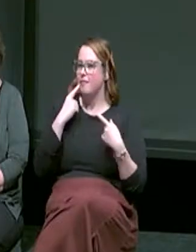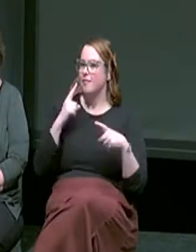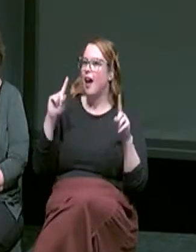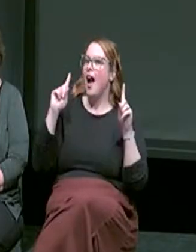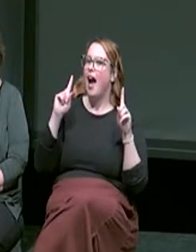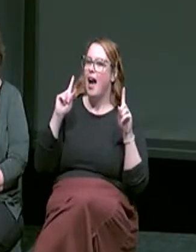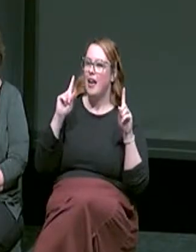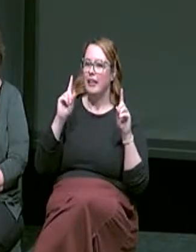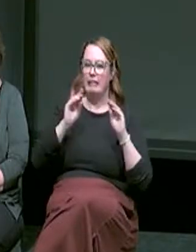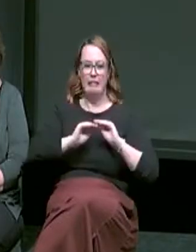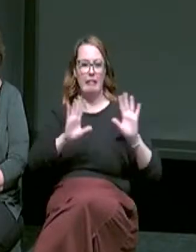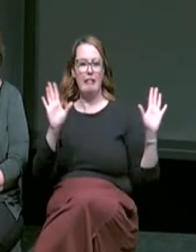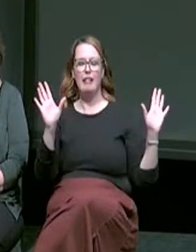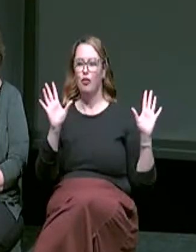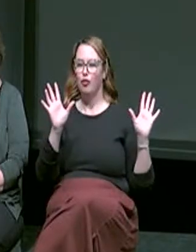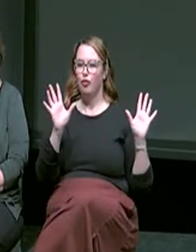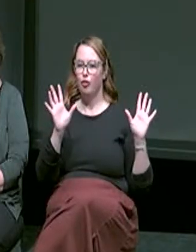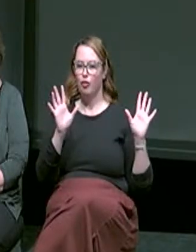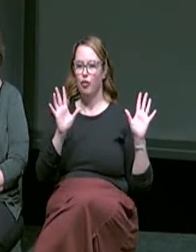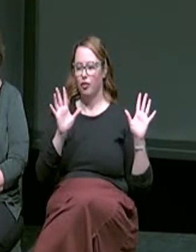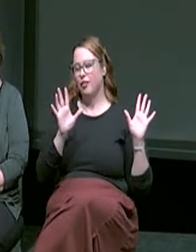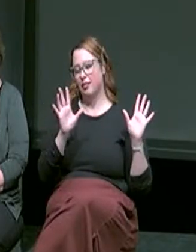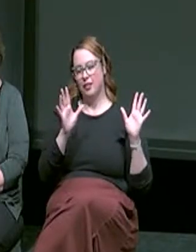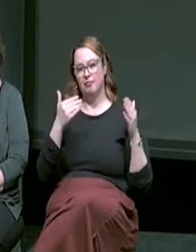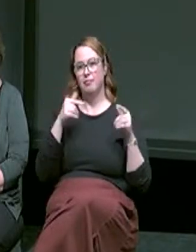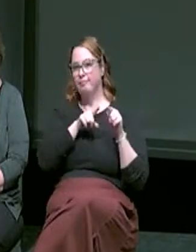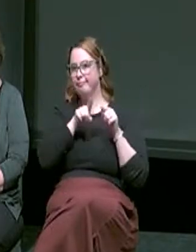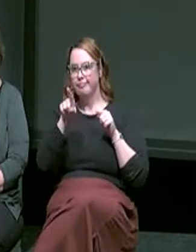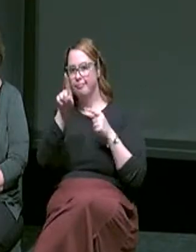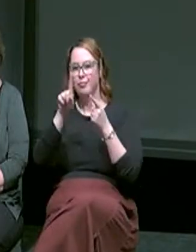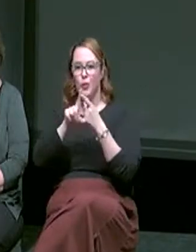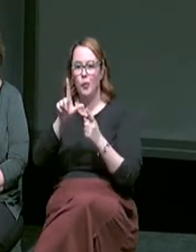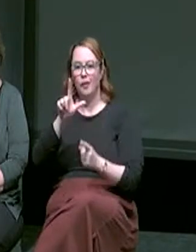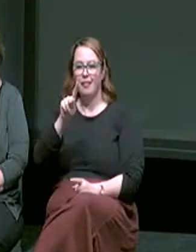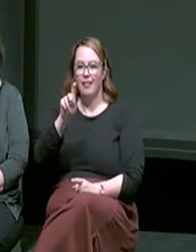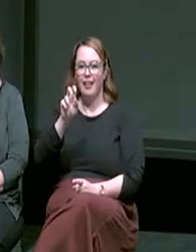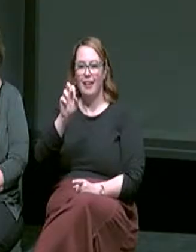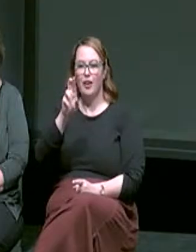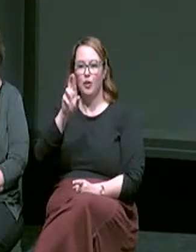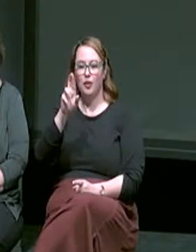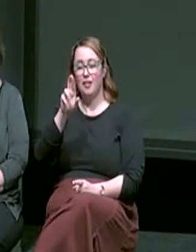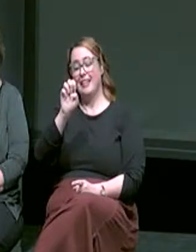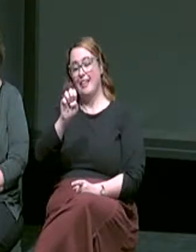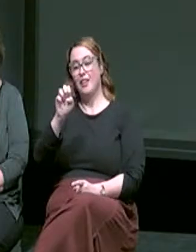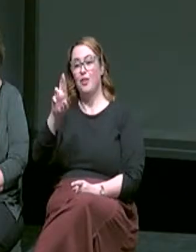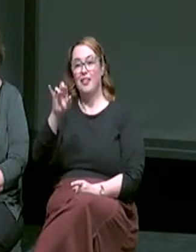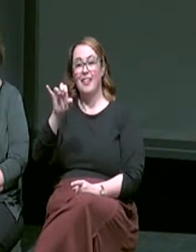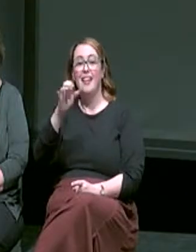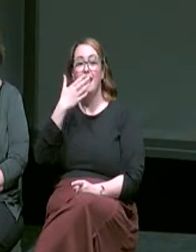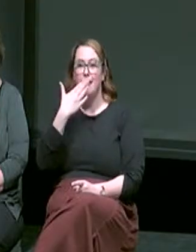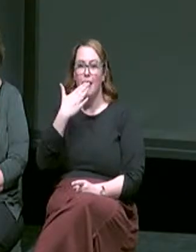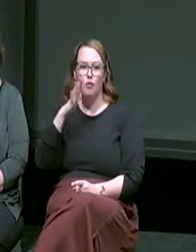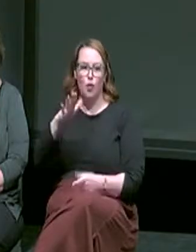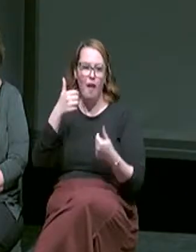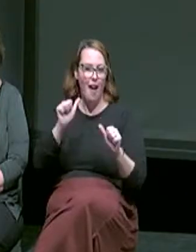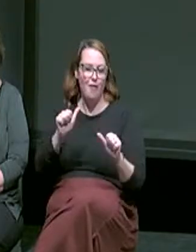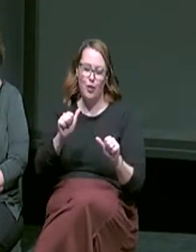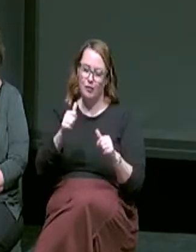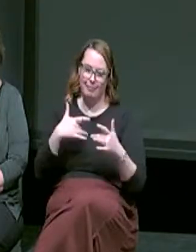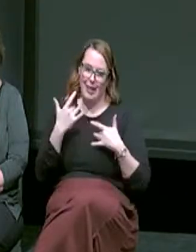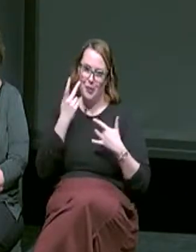it unobstructed all the way to Lake Erie. So thank you very much for all your efforts, and we just can't wait to see it.